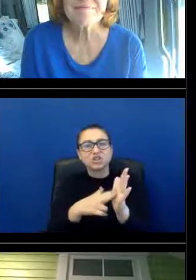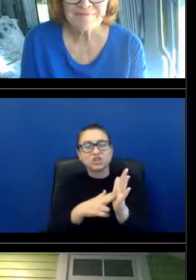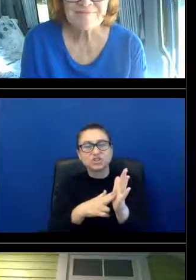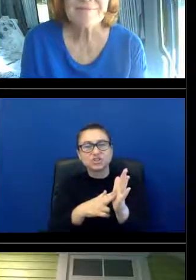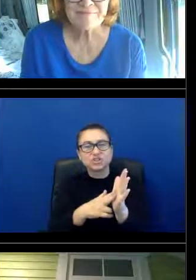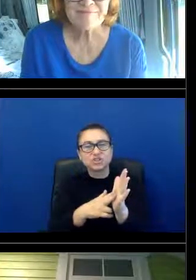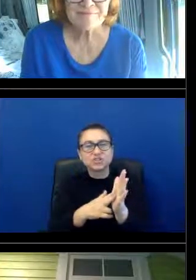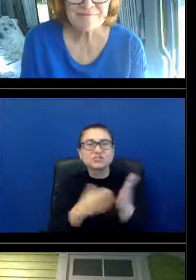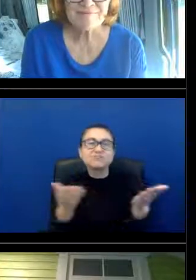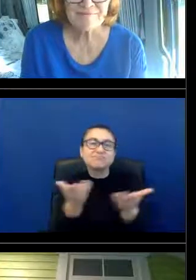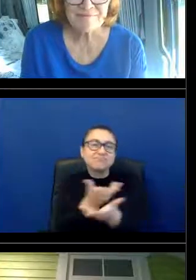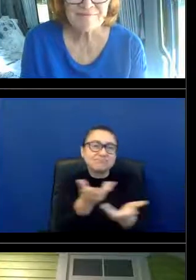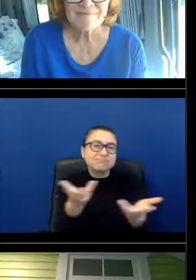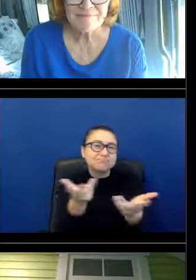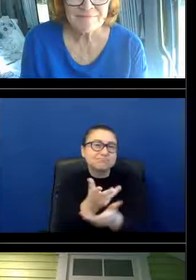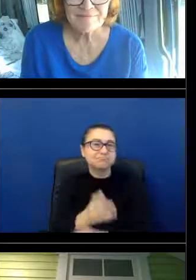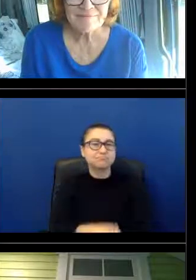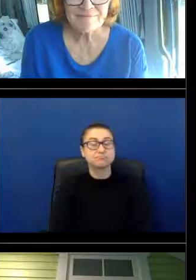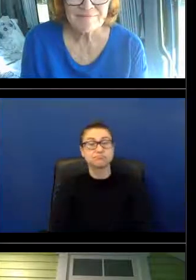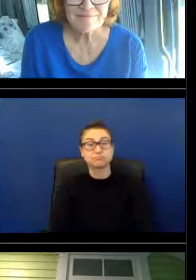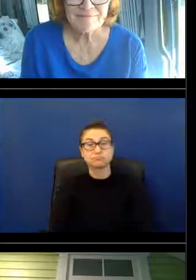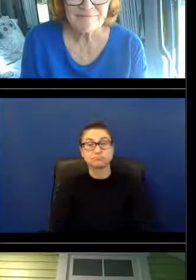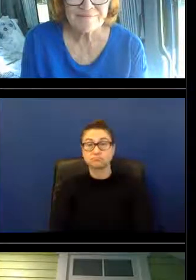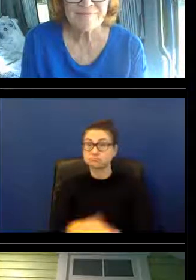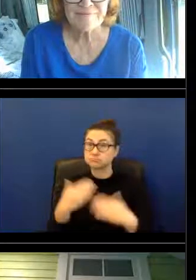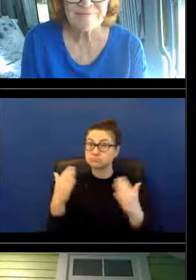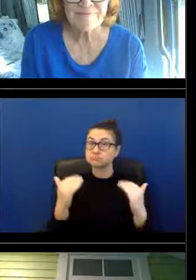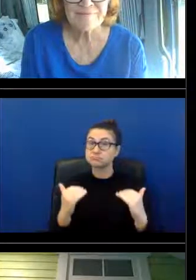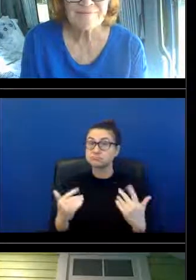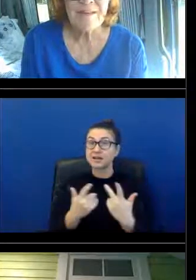another situation here. Do you want to take us through this one?